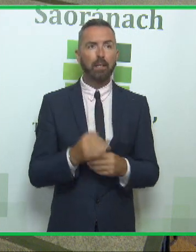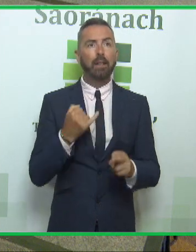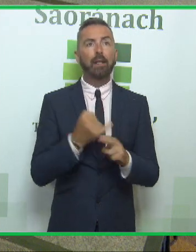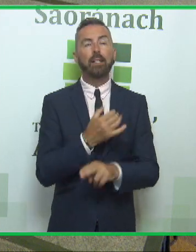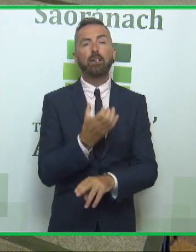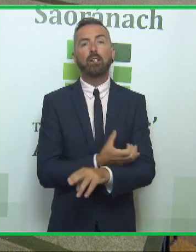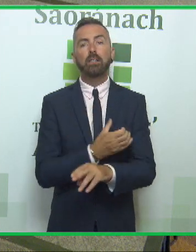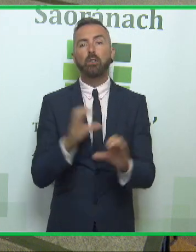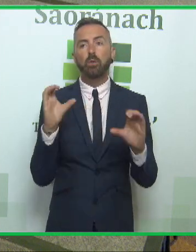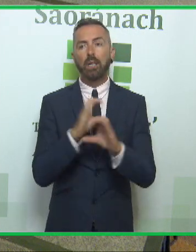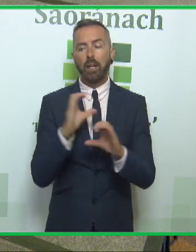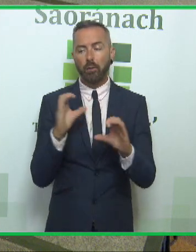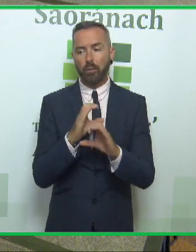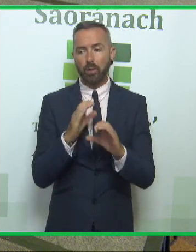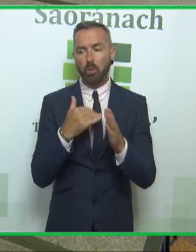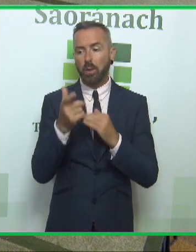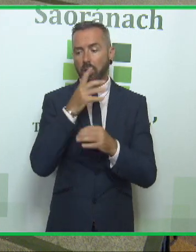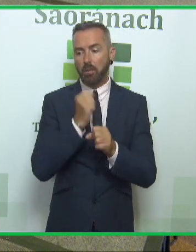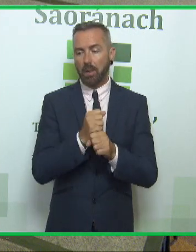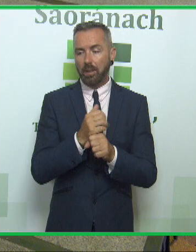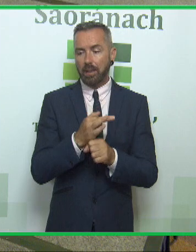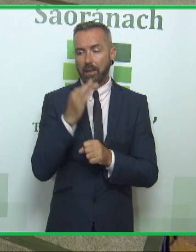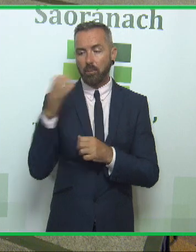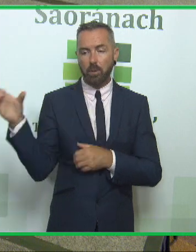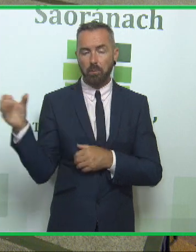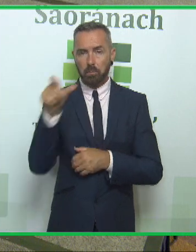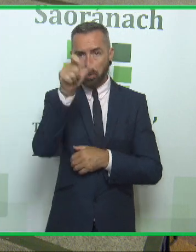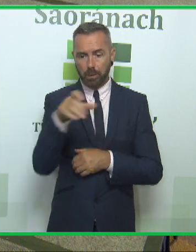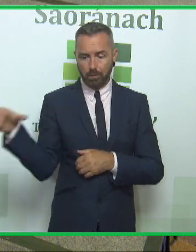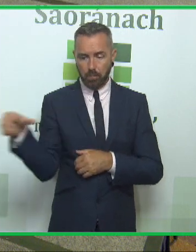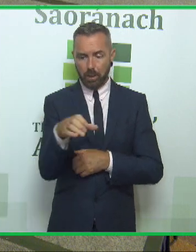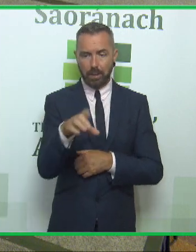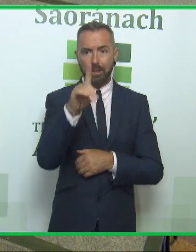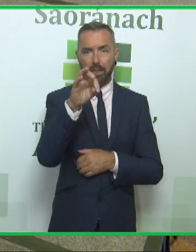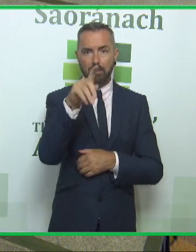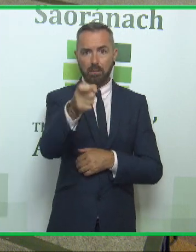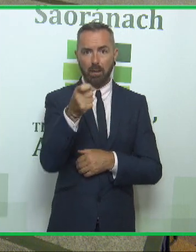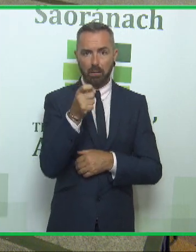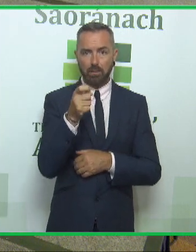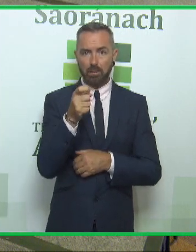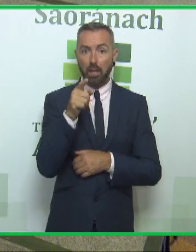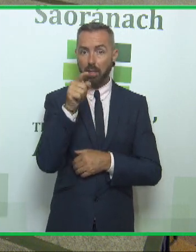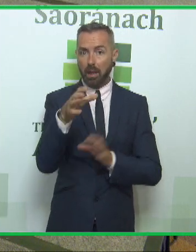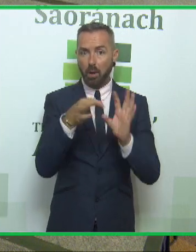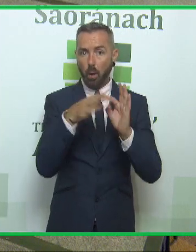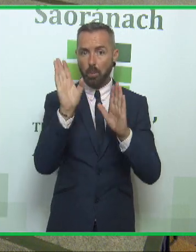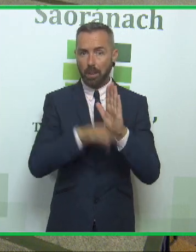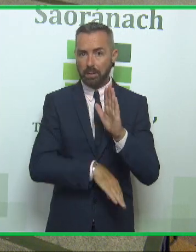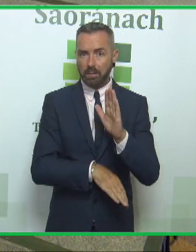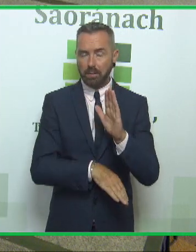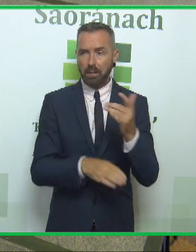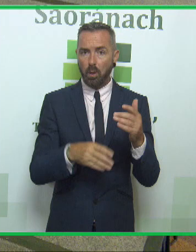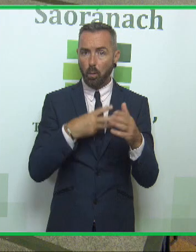talking about there, in the continuum of care, if we get someone into detox and they're homeless, well, when they come out and finish their detox, we